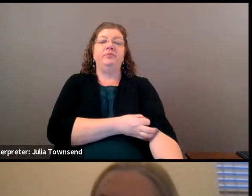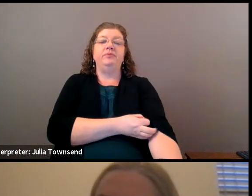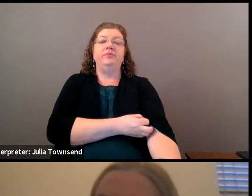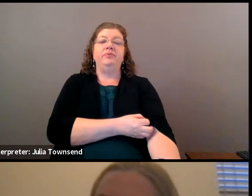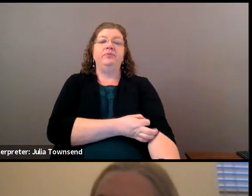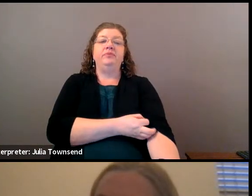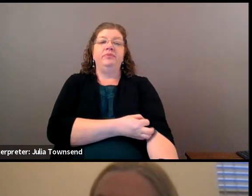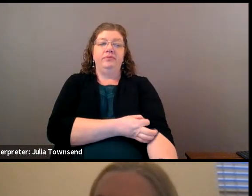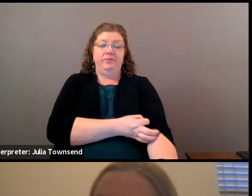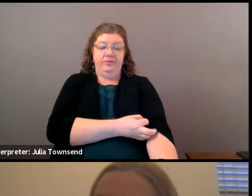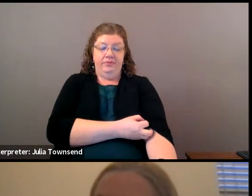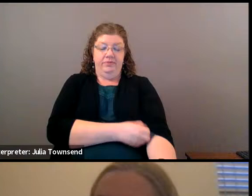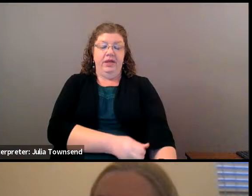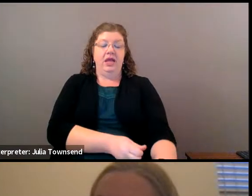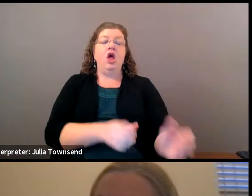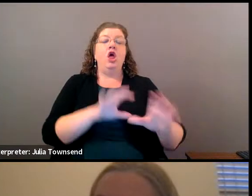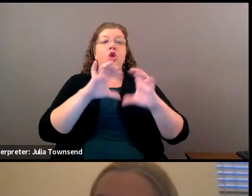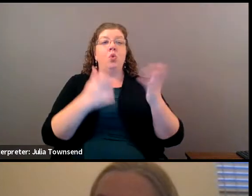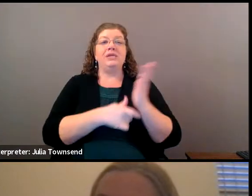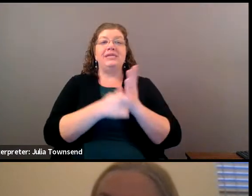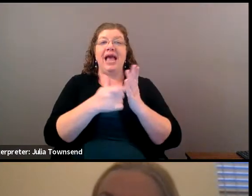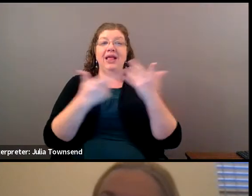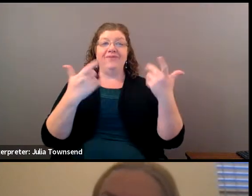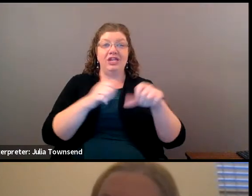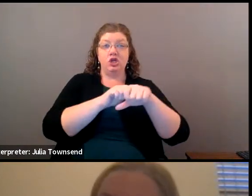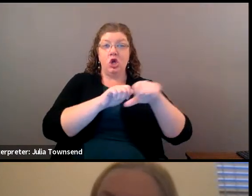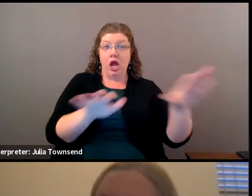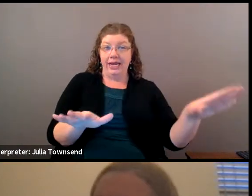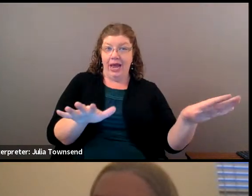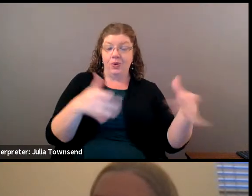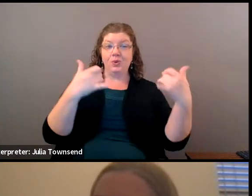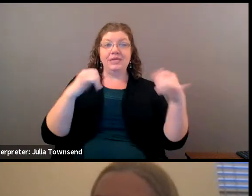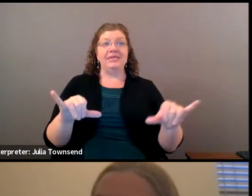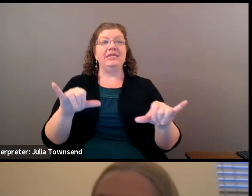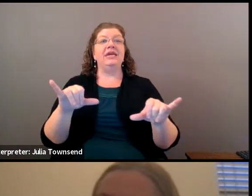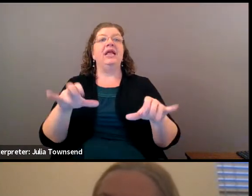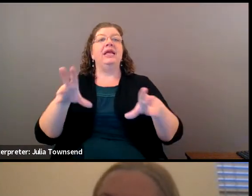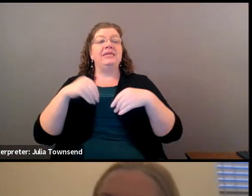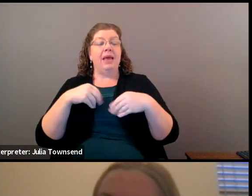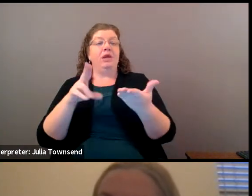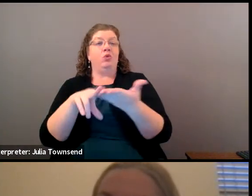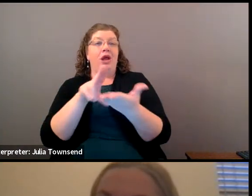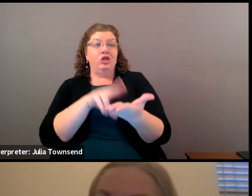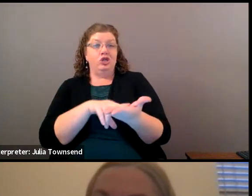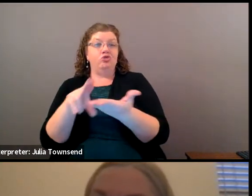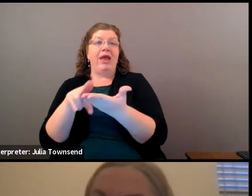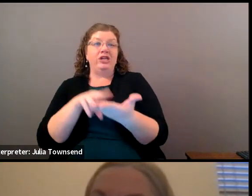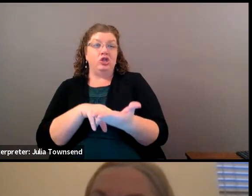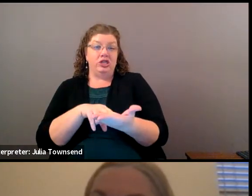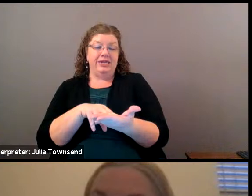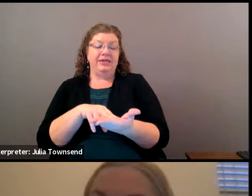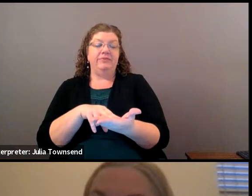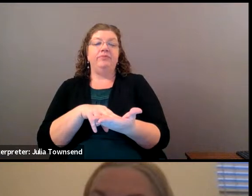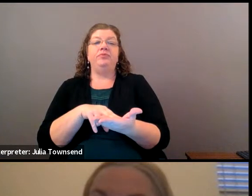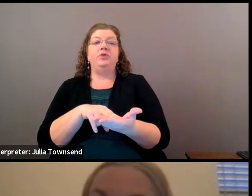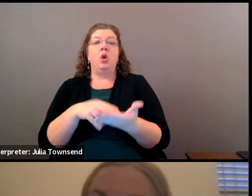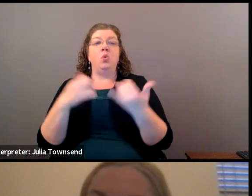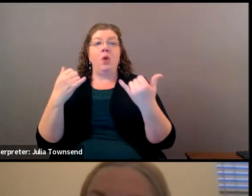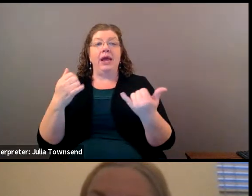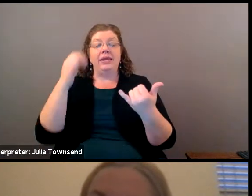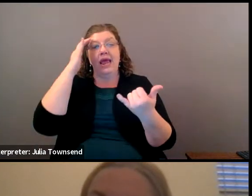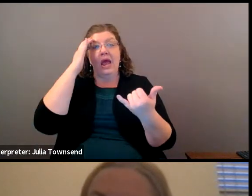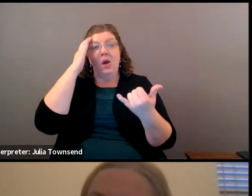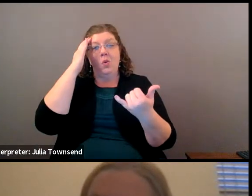So the course catalog has gone out. We are still taking registrations. As of right now, I think we